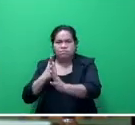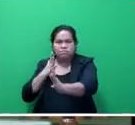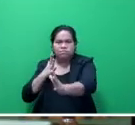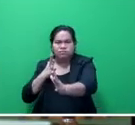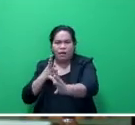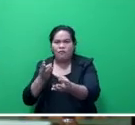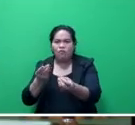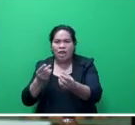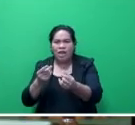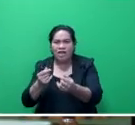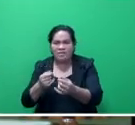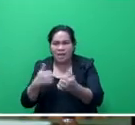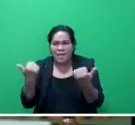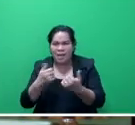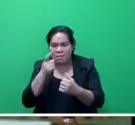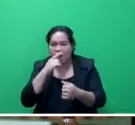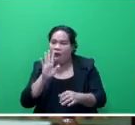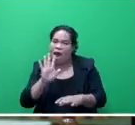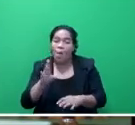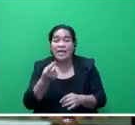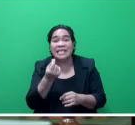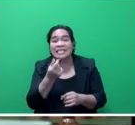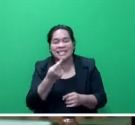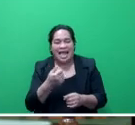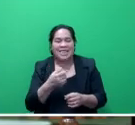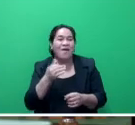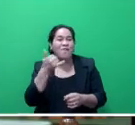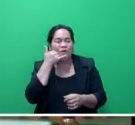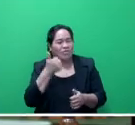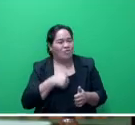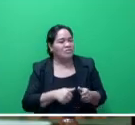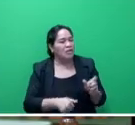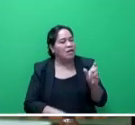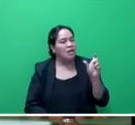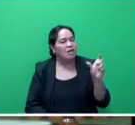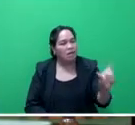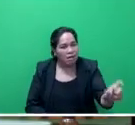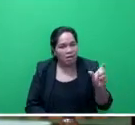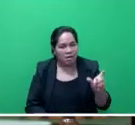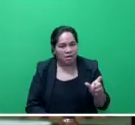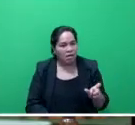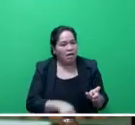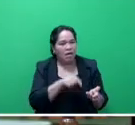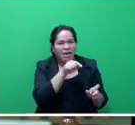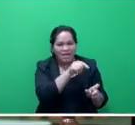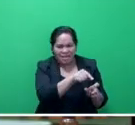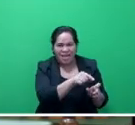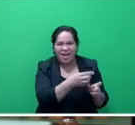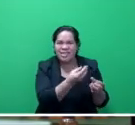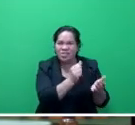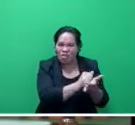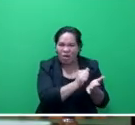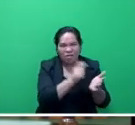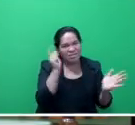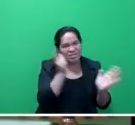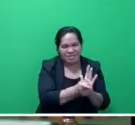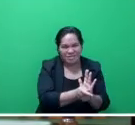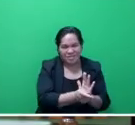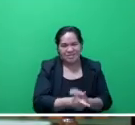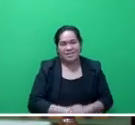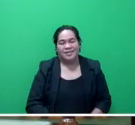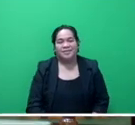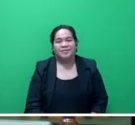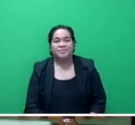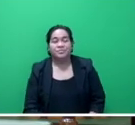actually simply go and tap their phone on the QR code and be able to pay for things directly. Mr. Speaker, sir, to further